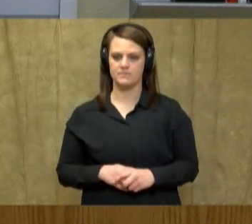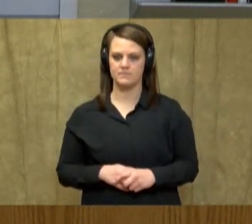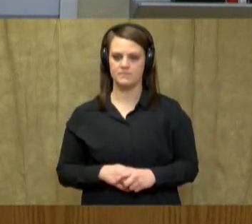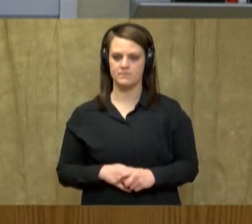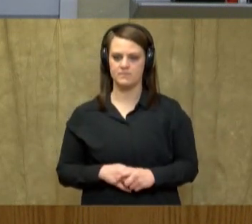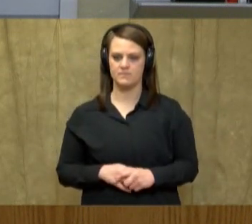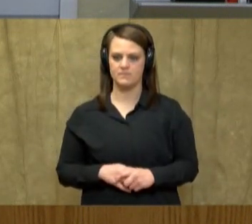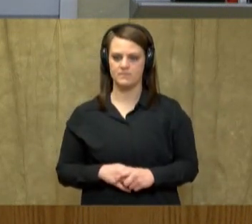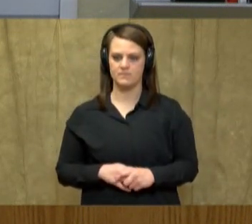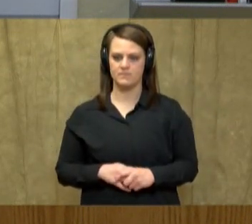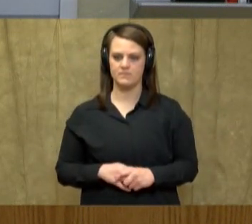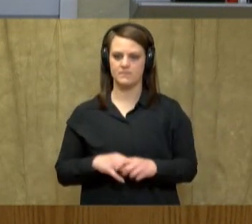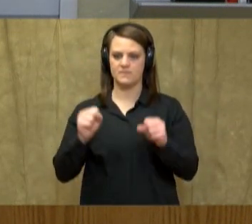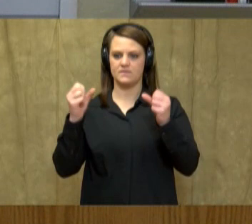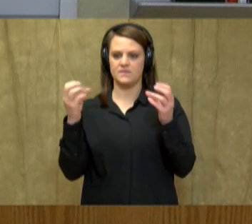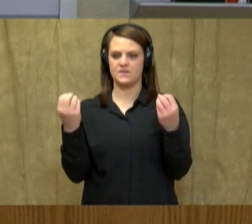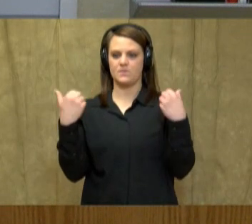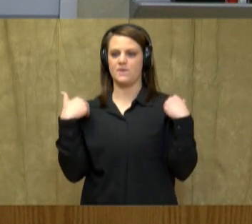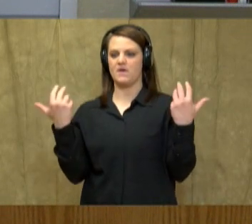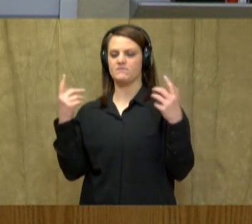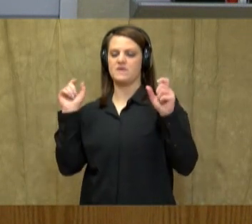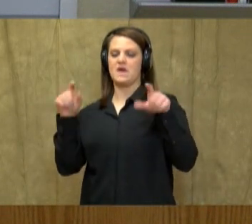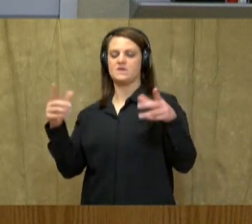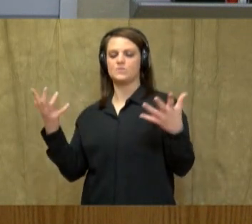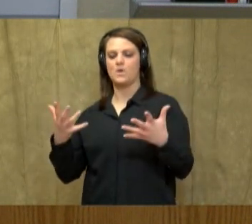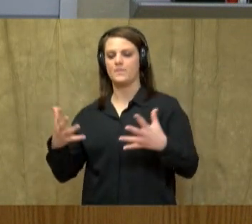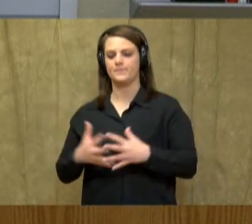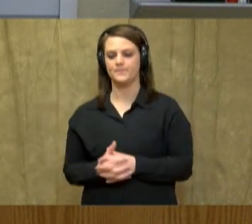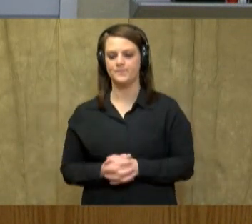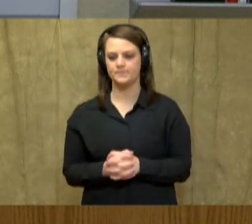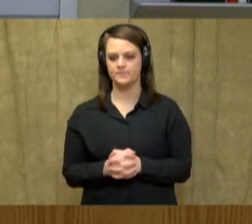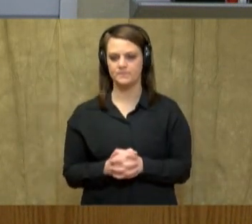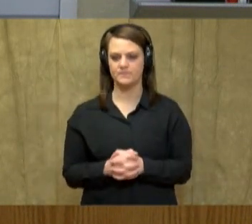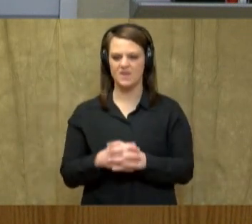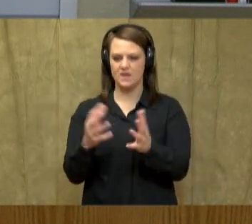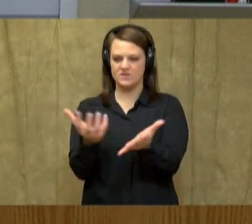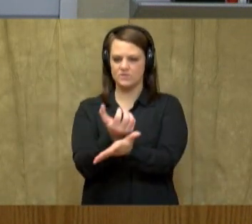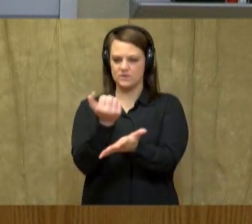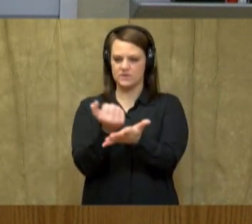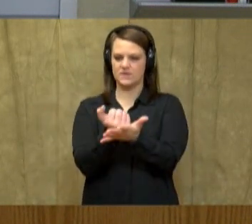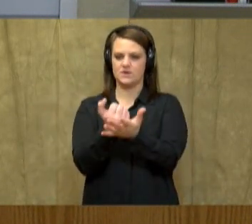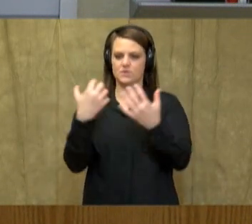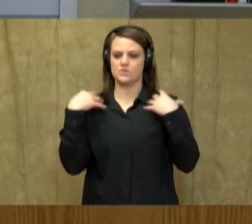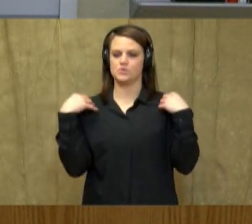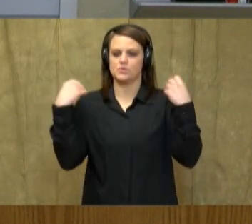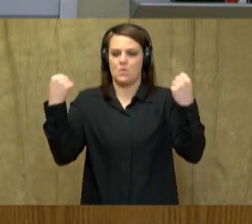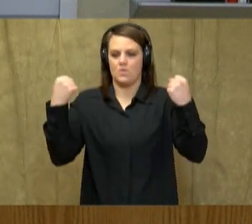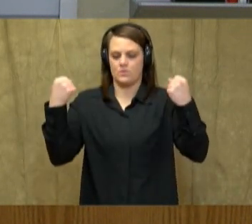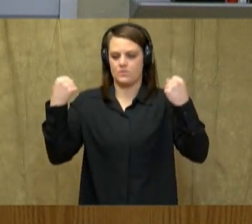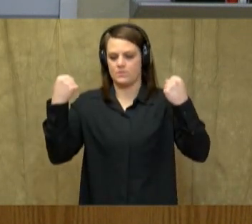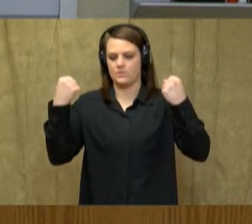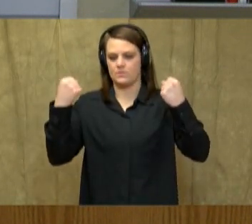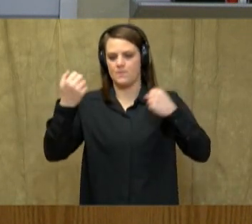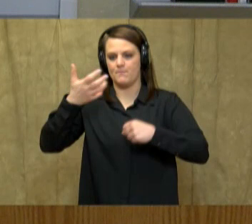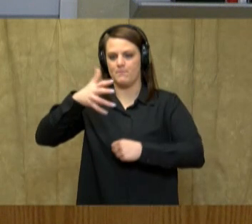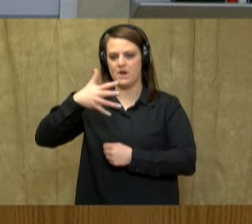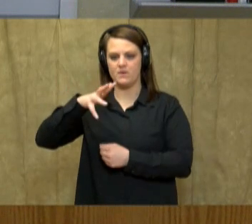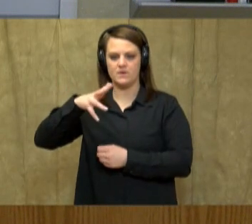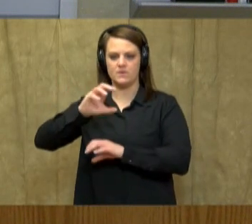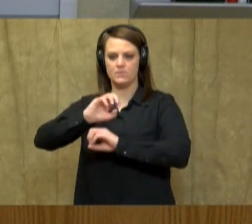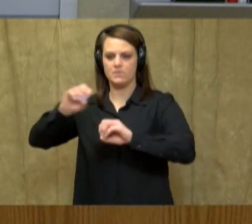Let's look at this. So it asked, what are the chances of having a strong, moderate,